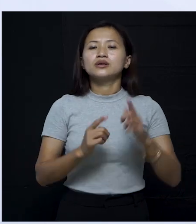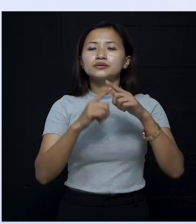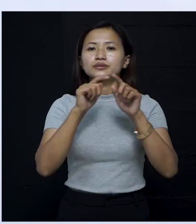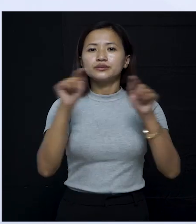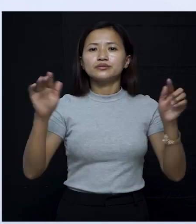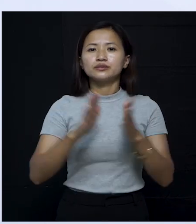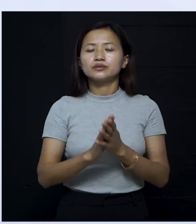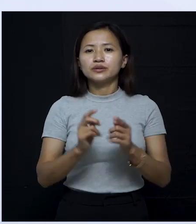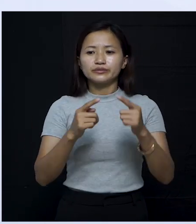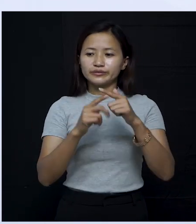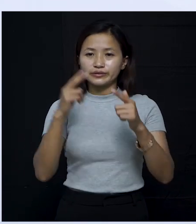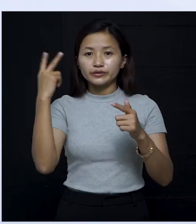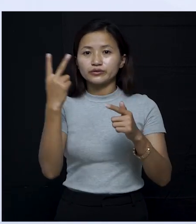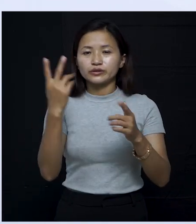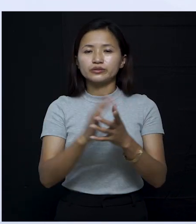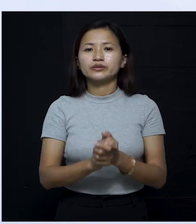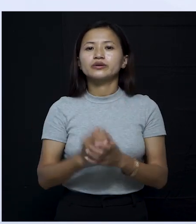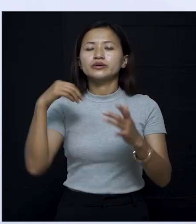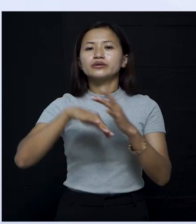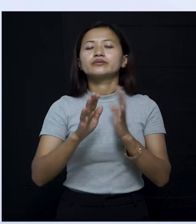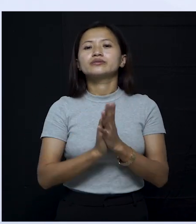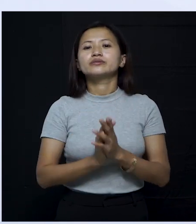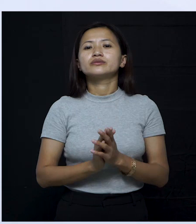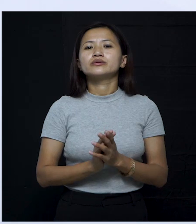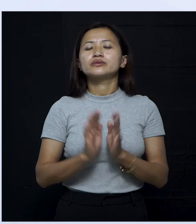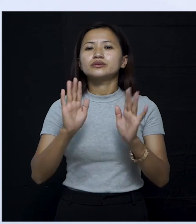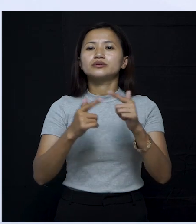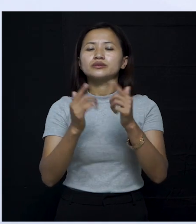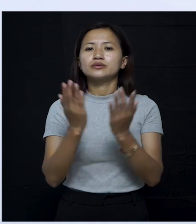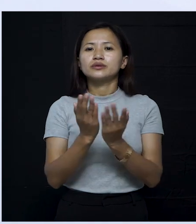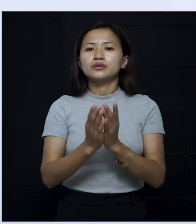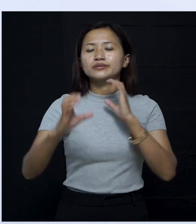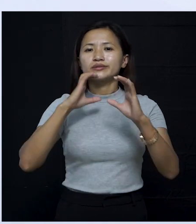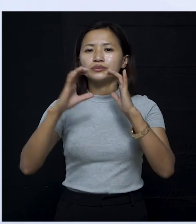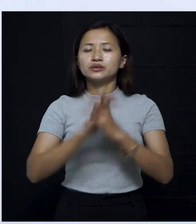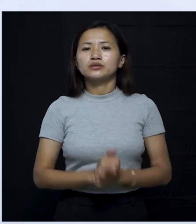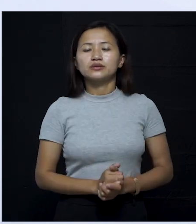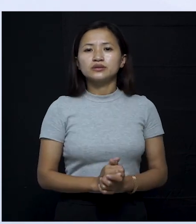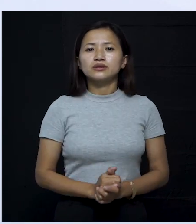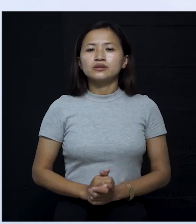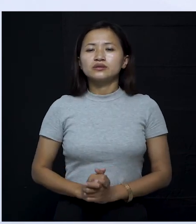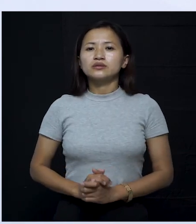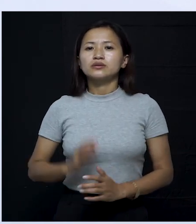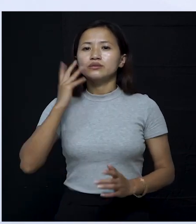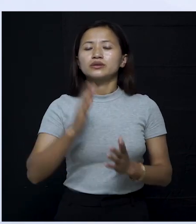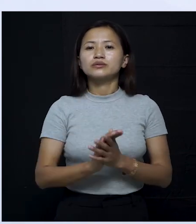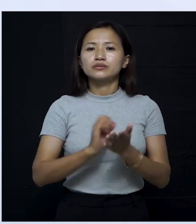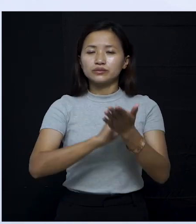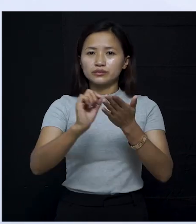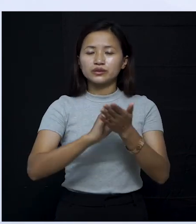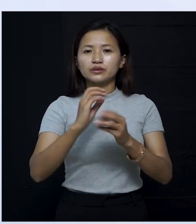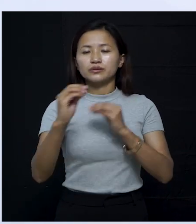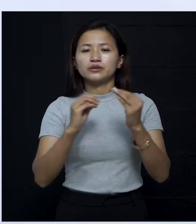the transportation. In your textbook, we have this transportation and communication, isn't it? Now, when we write